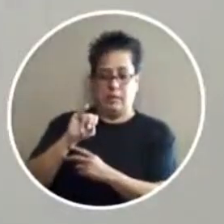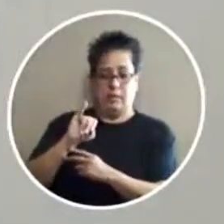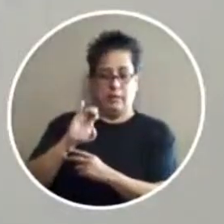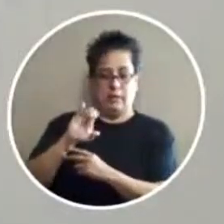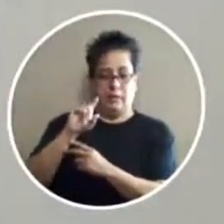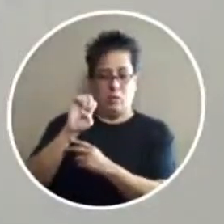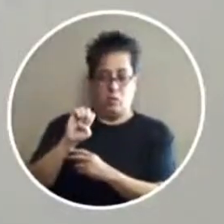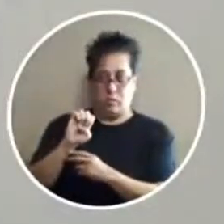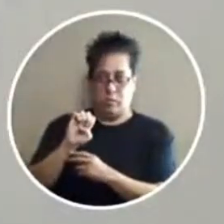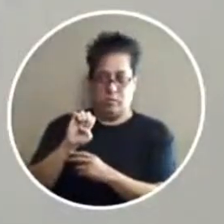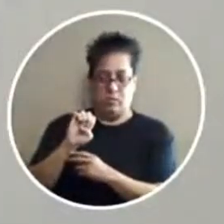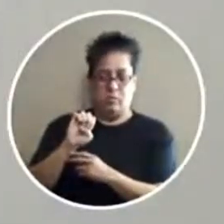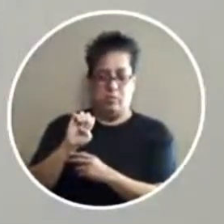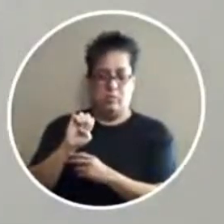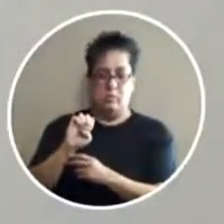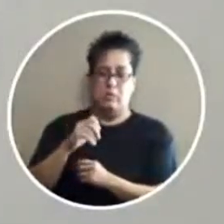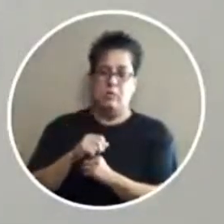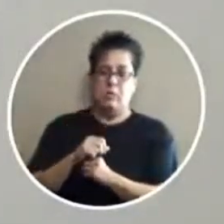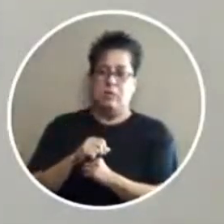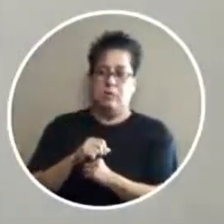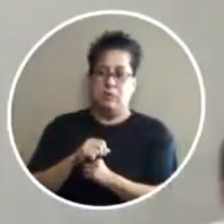to please join us at the podium.